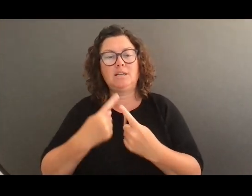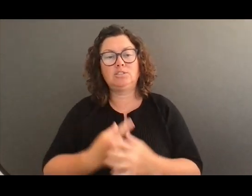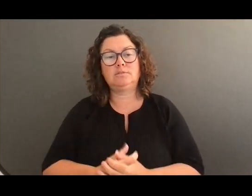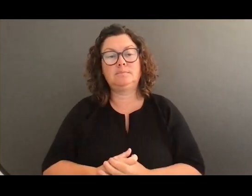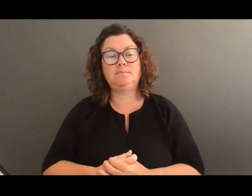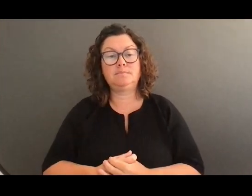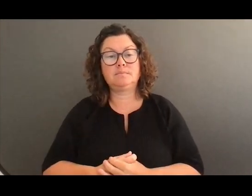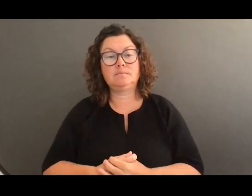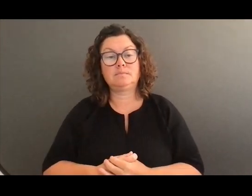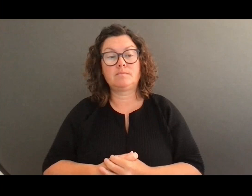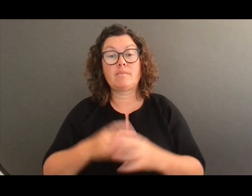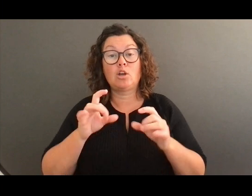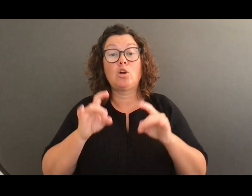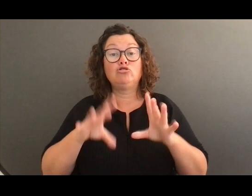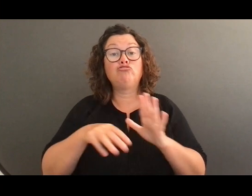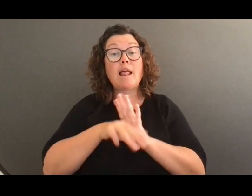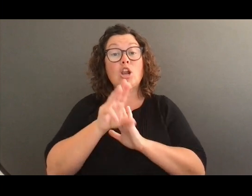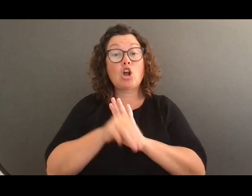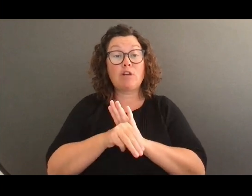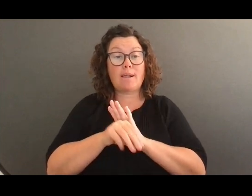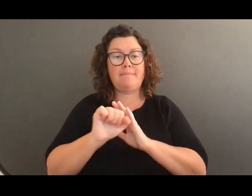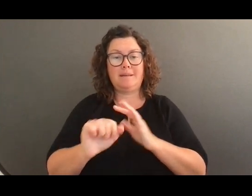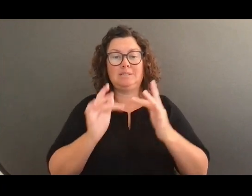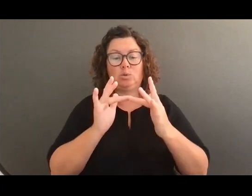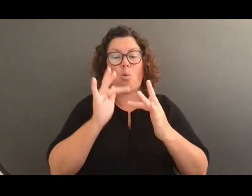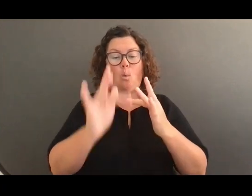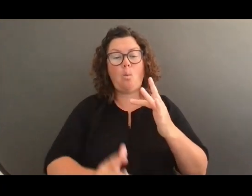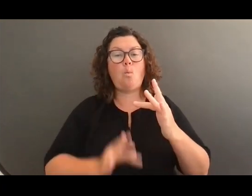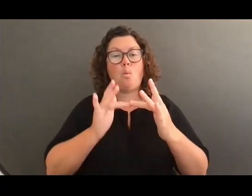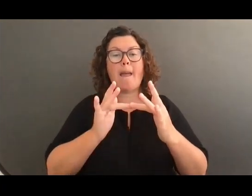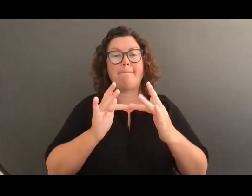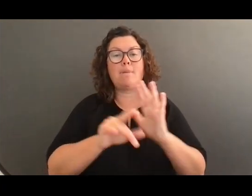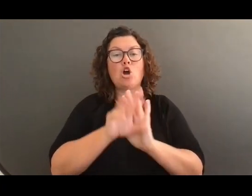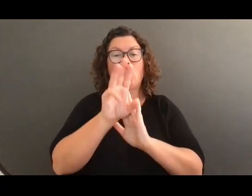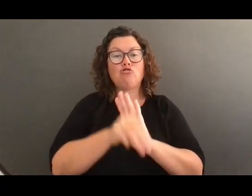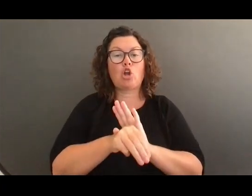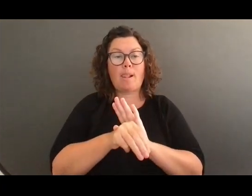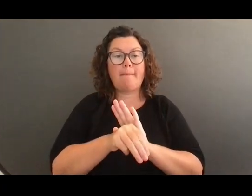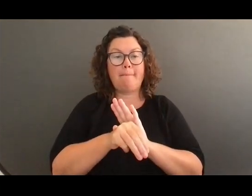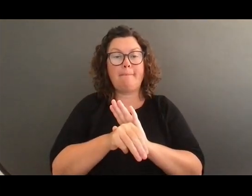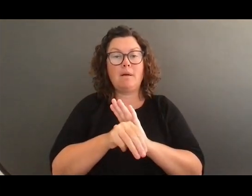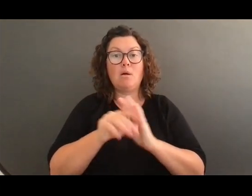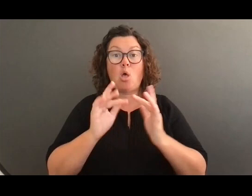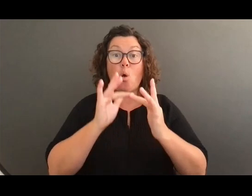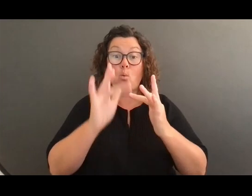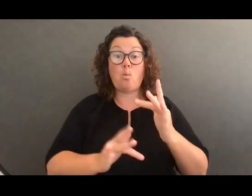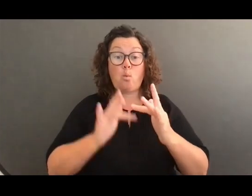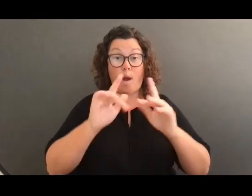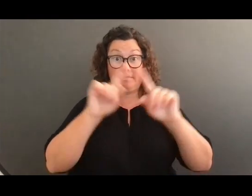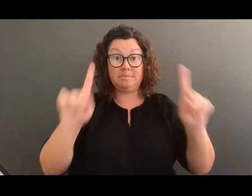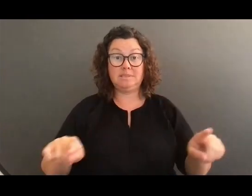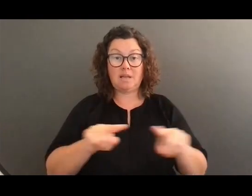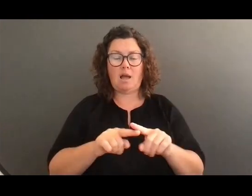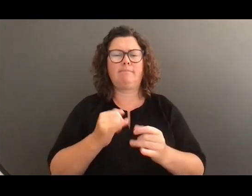So the Australian curriculum is a web-based curriculum. So the website's really important. And for version 9, when